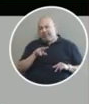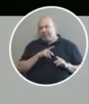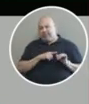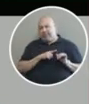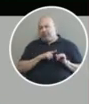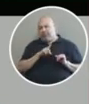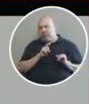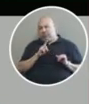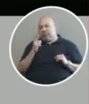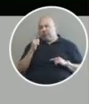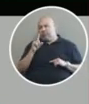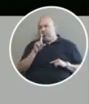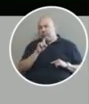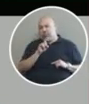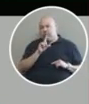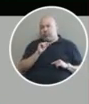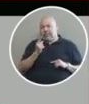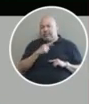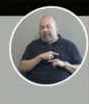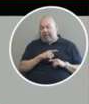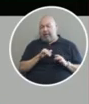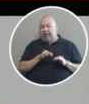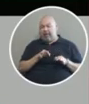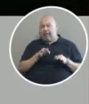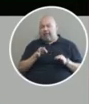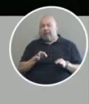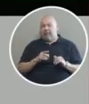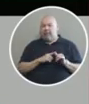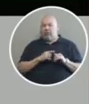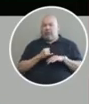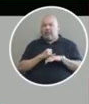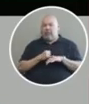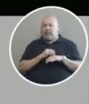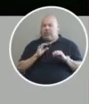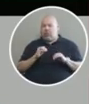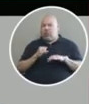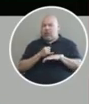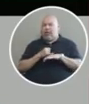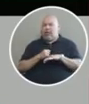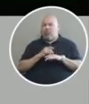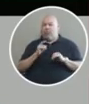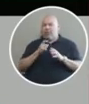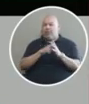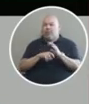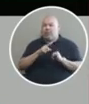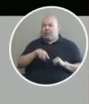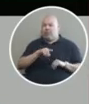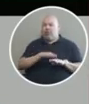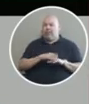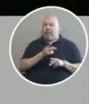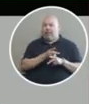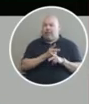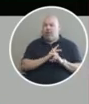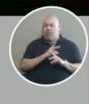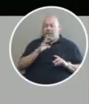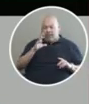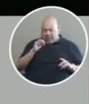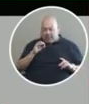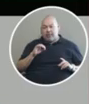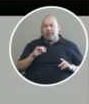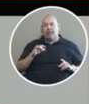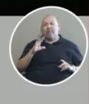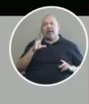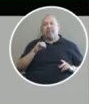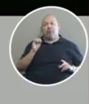initial 120-day deferral of your principal and interest, and no interest will be charged on the loan. There